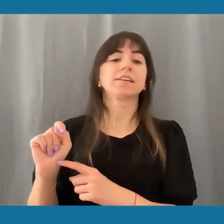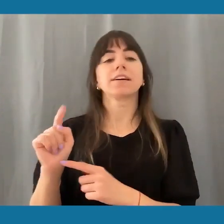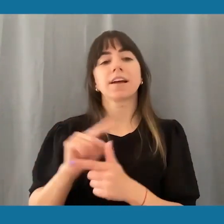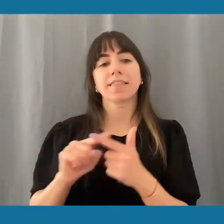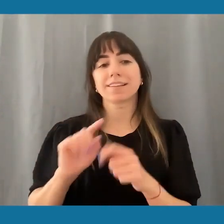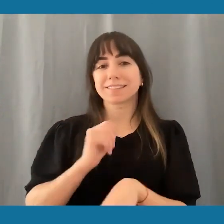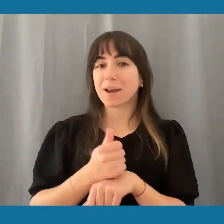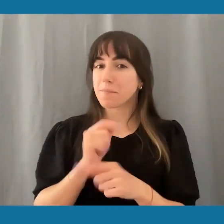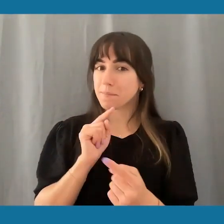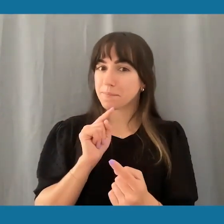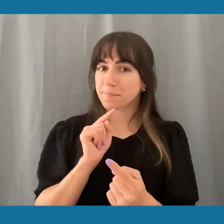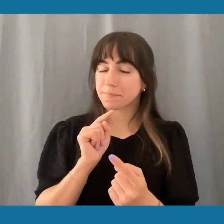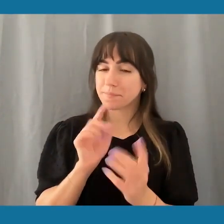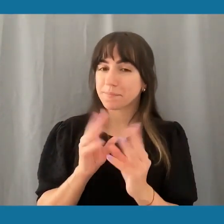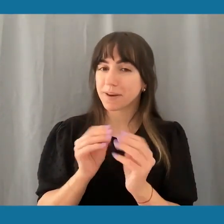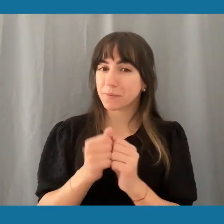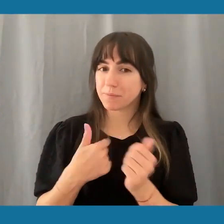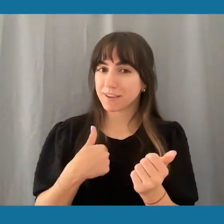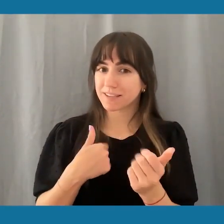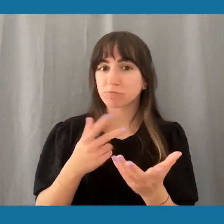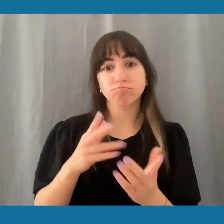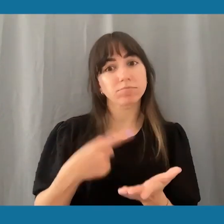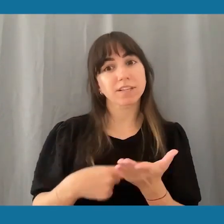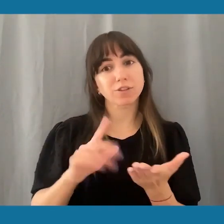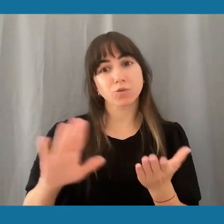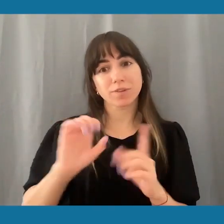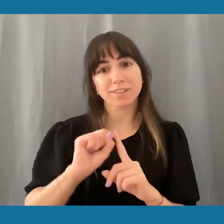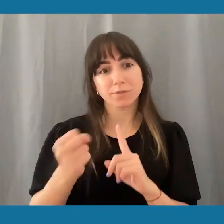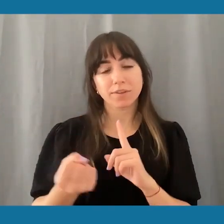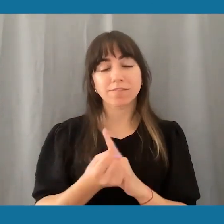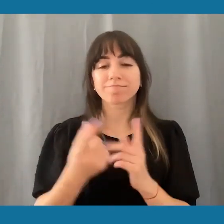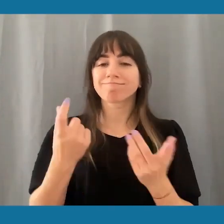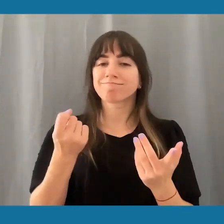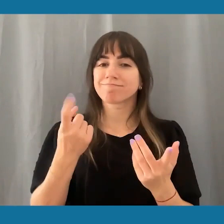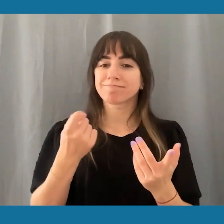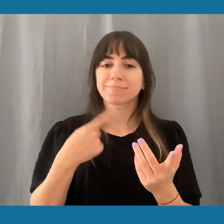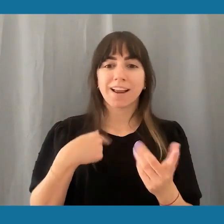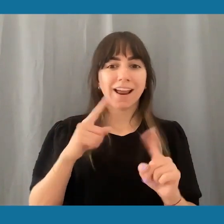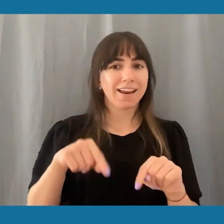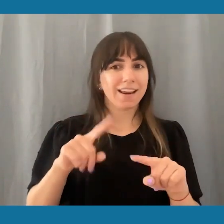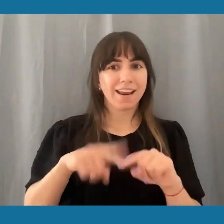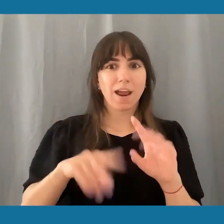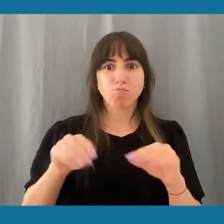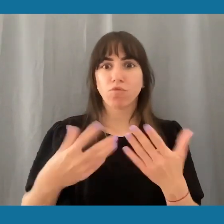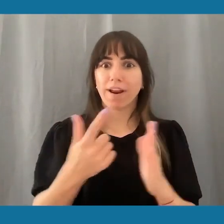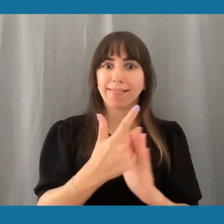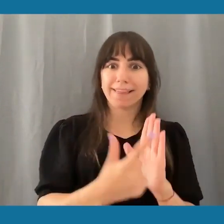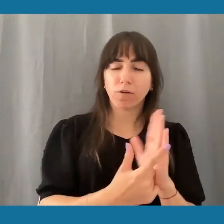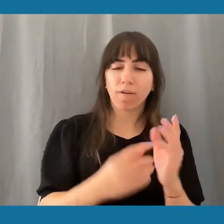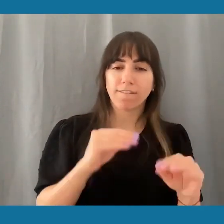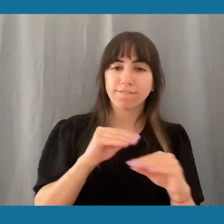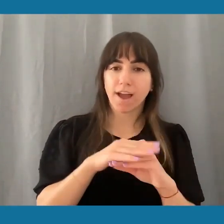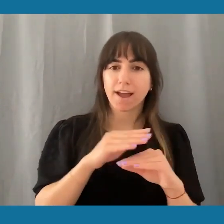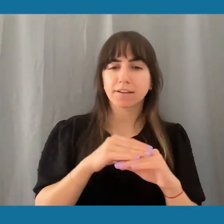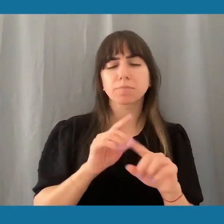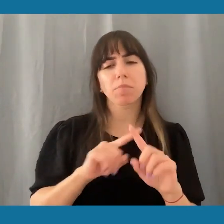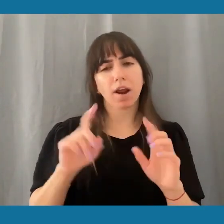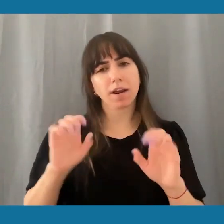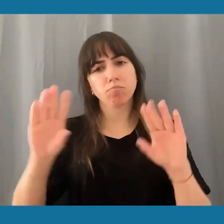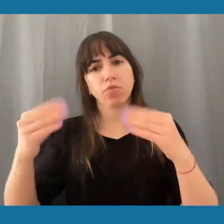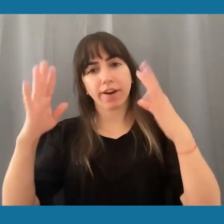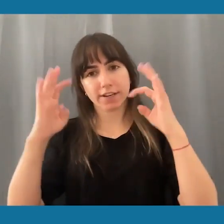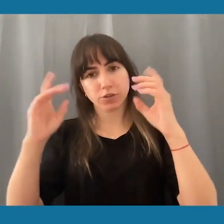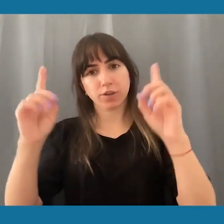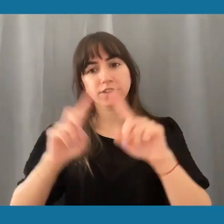but I can provide some education and resources that may be beneficial for you. We also have Spanish resources on our website. We have live